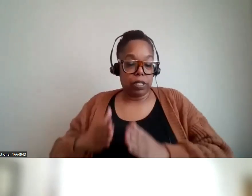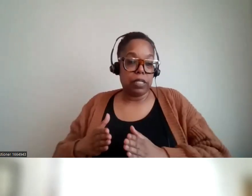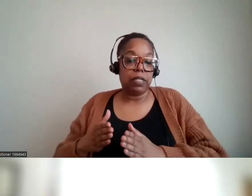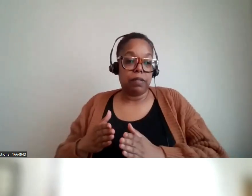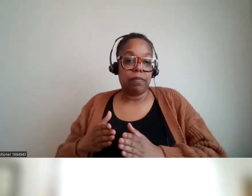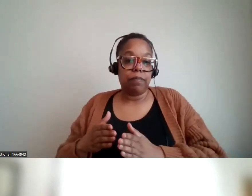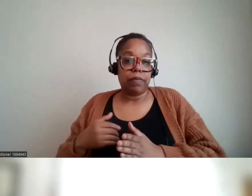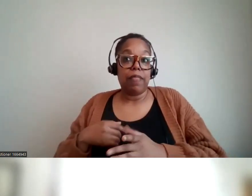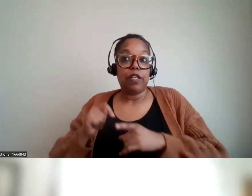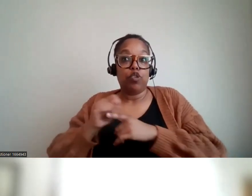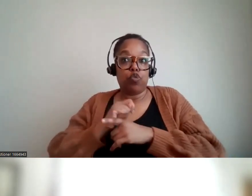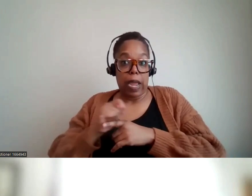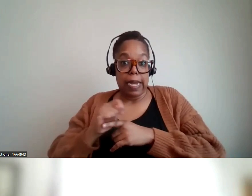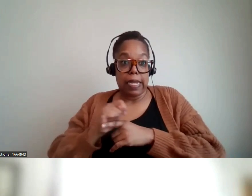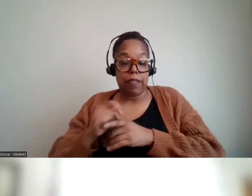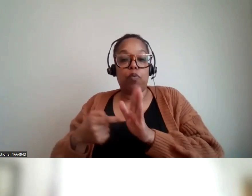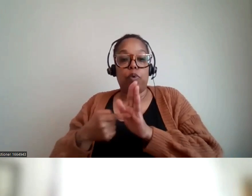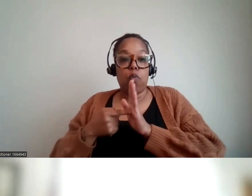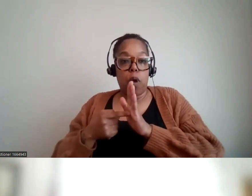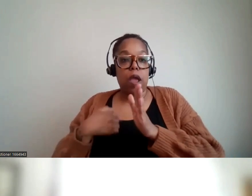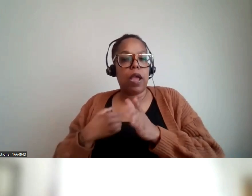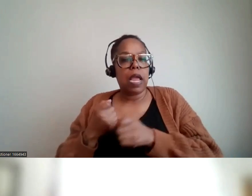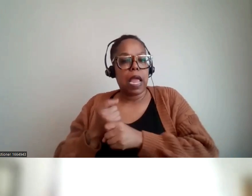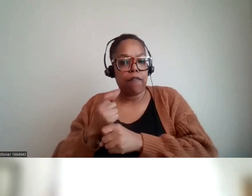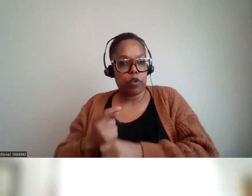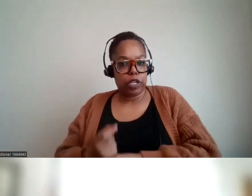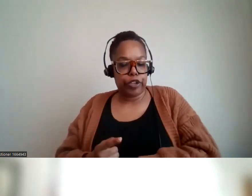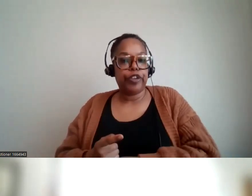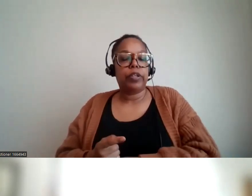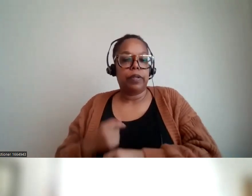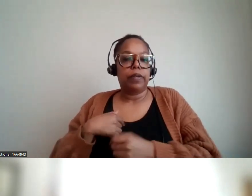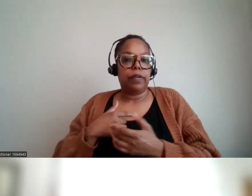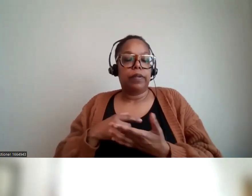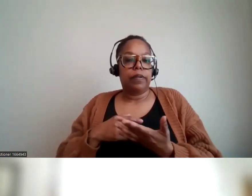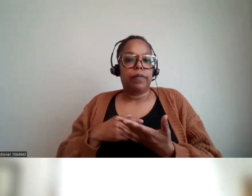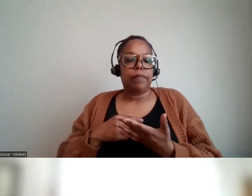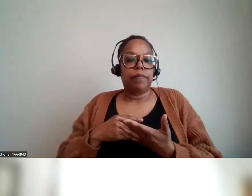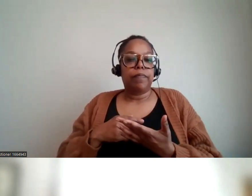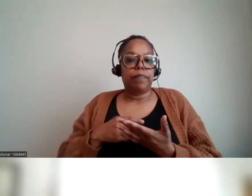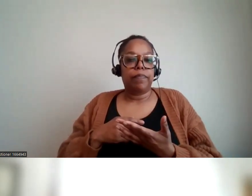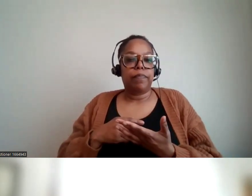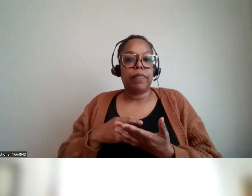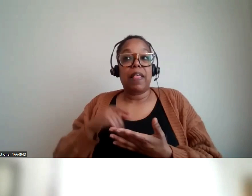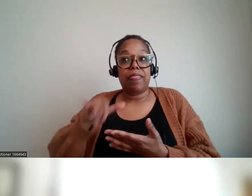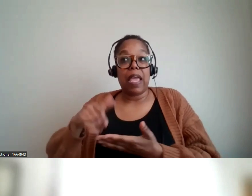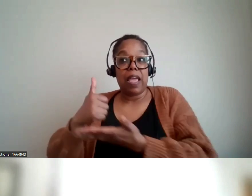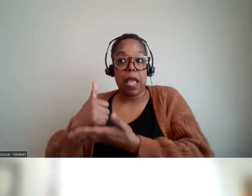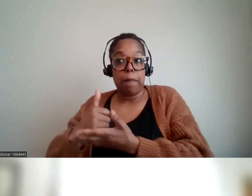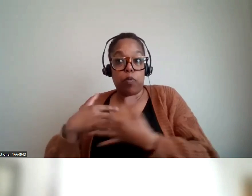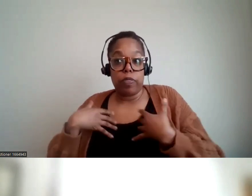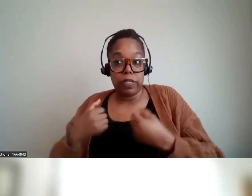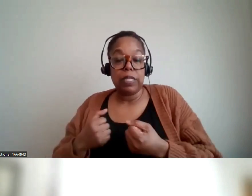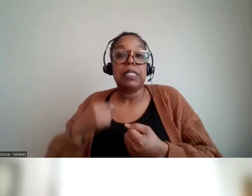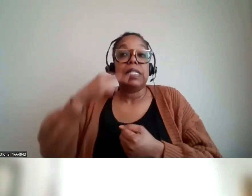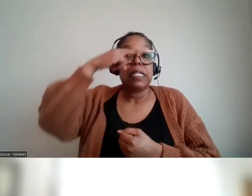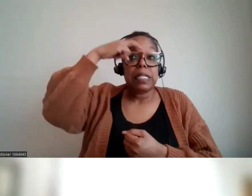that's important, right, to help their competency and their confidence. And Tim had said that the summer is a little bit slower for